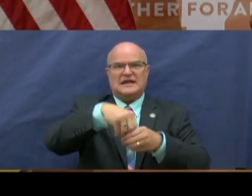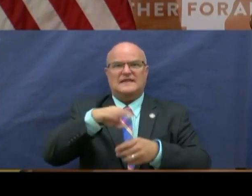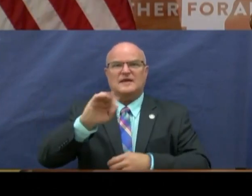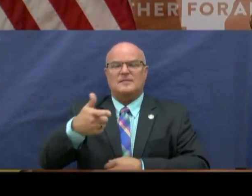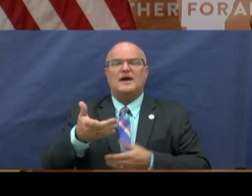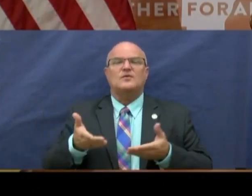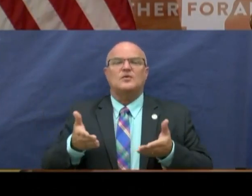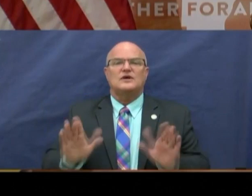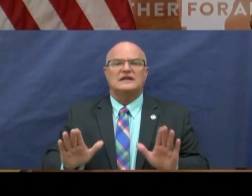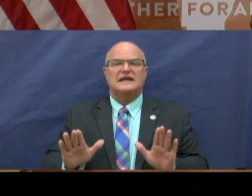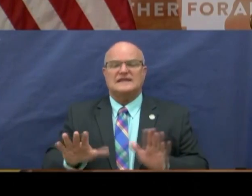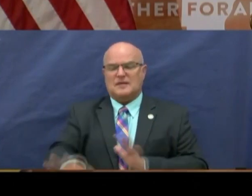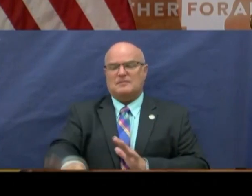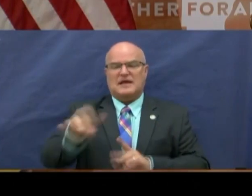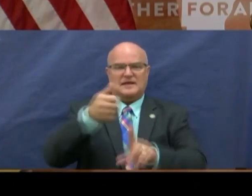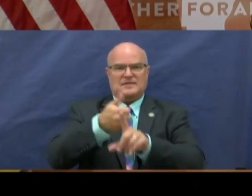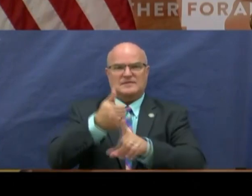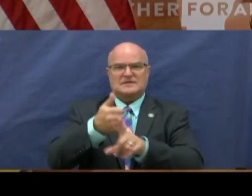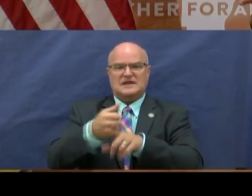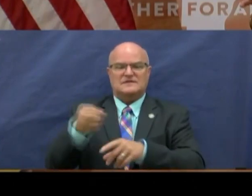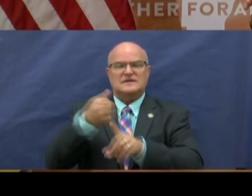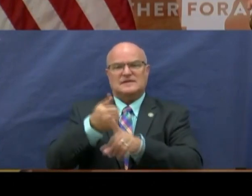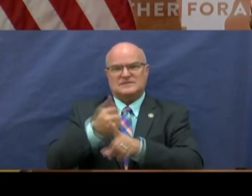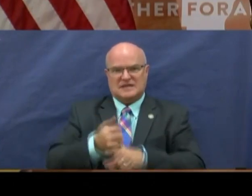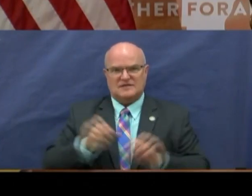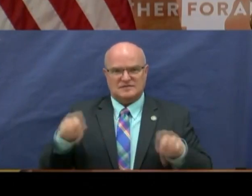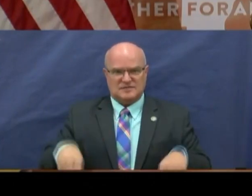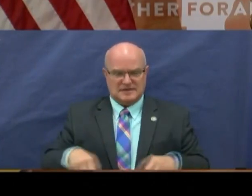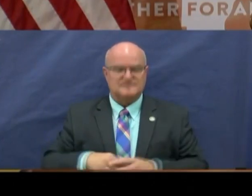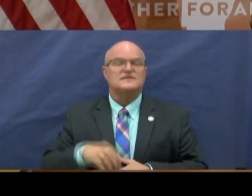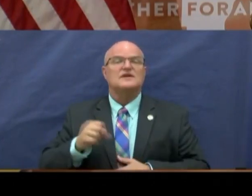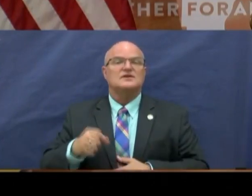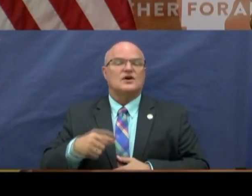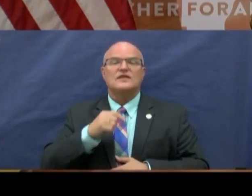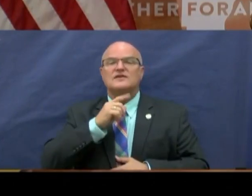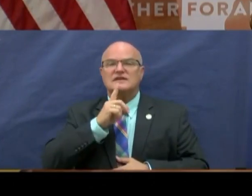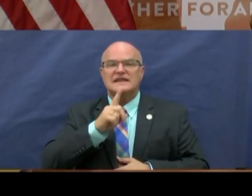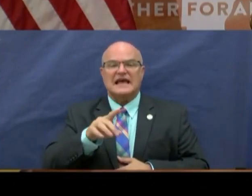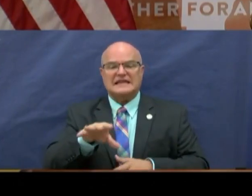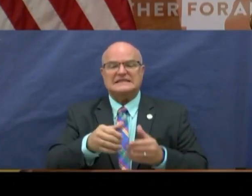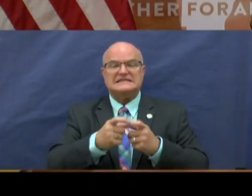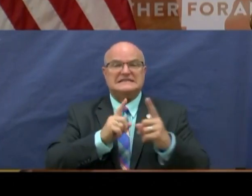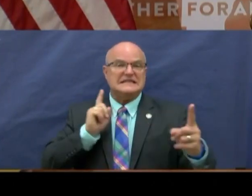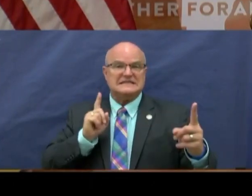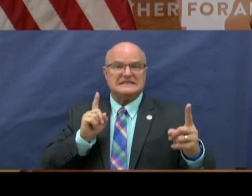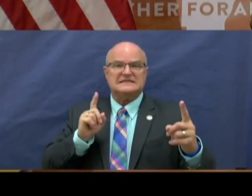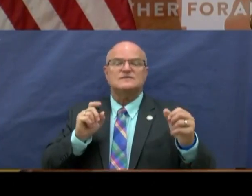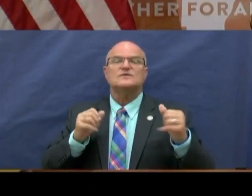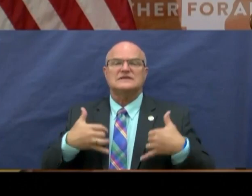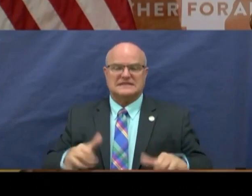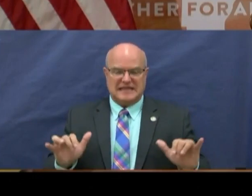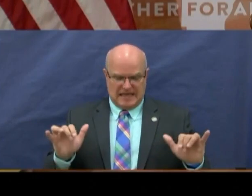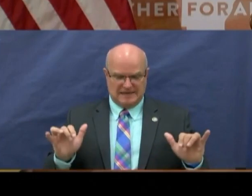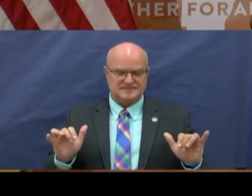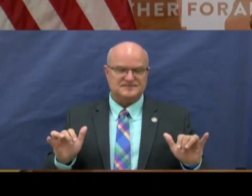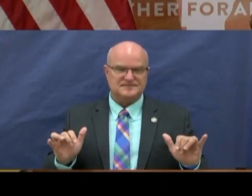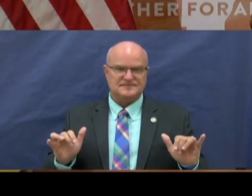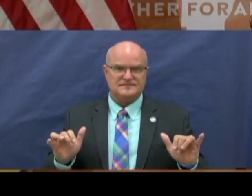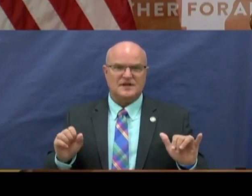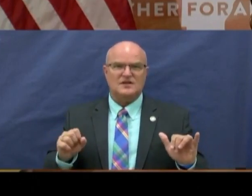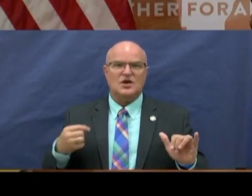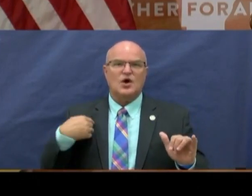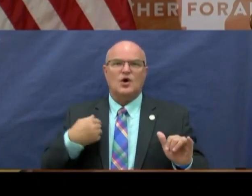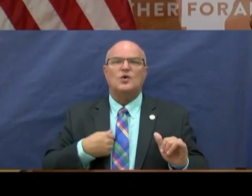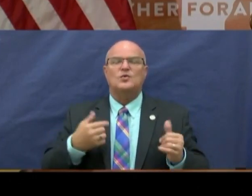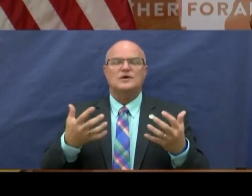going to let them pick it up and put it in themselves so that there is that distance that we can maintain. So we